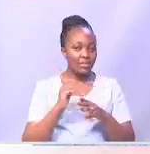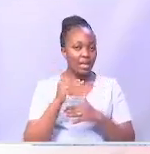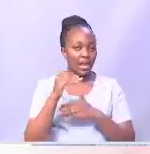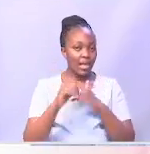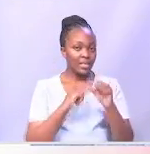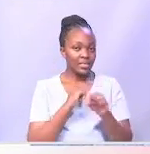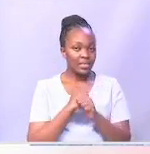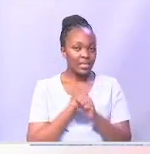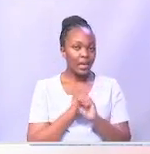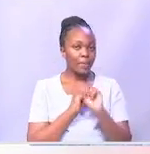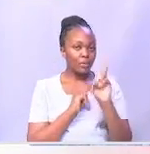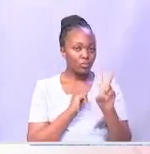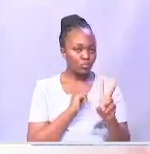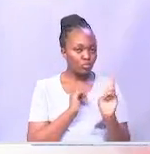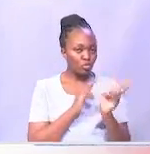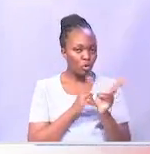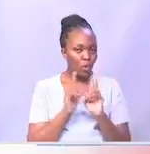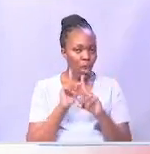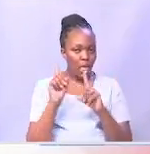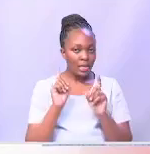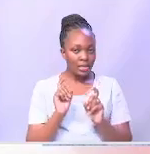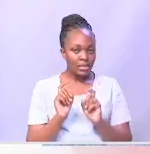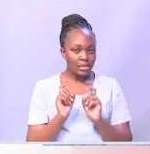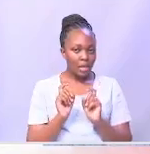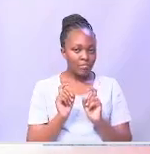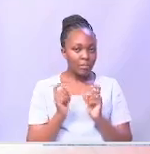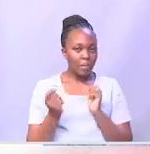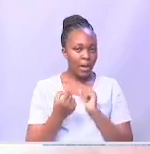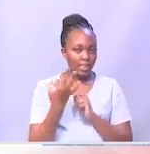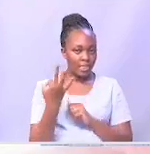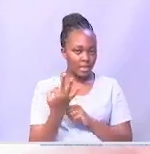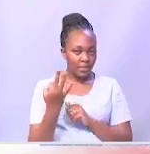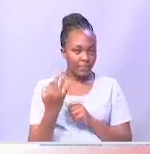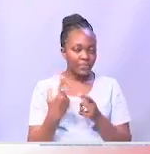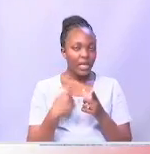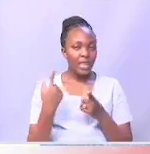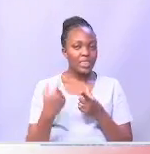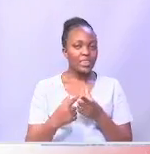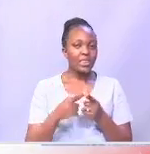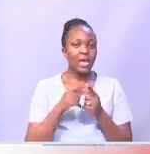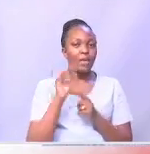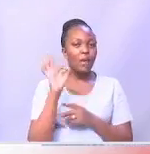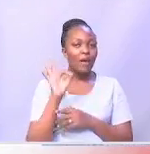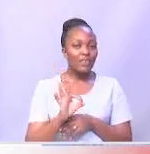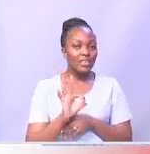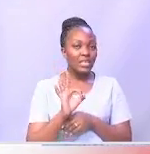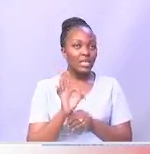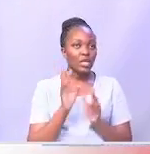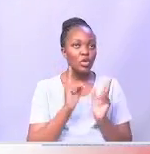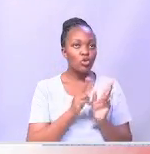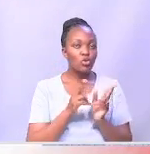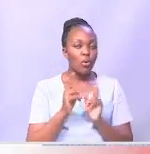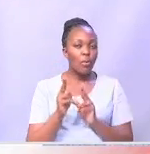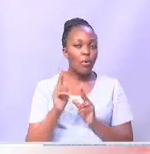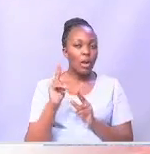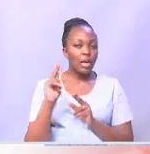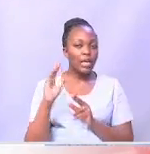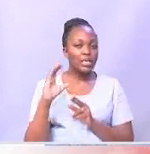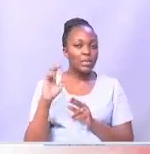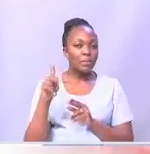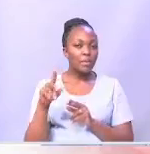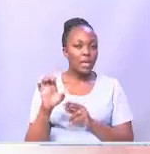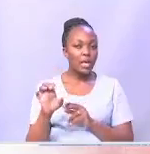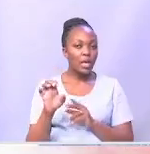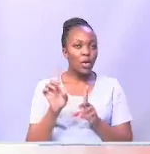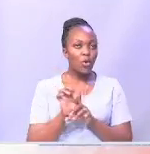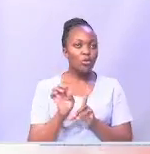normal ones in March, then there will be 3 of them, the normal KCP and KCSE, and